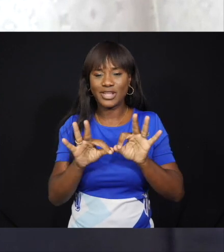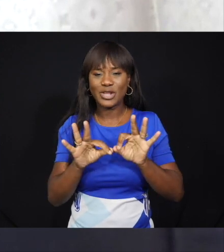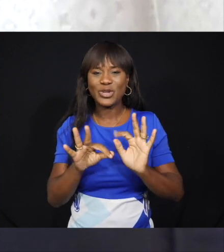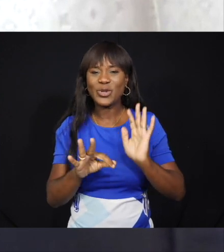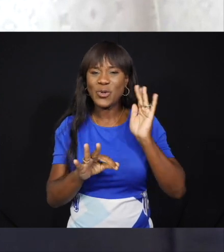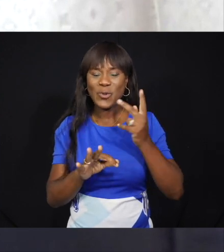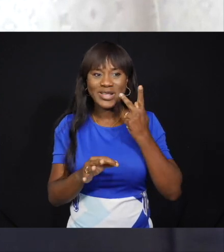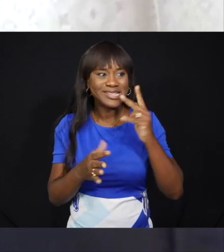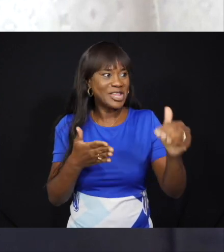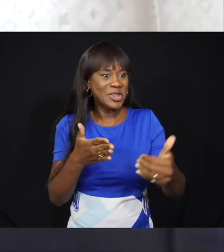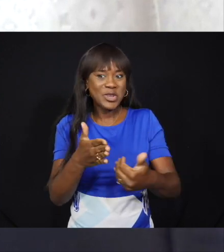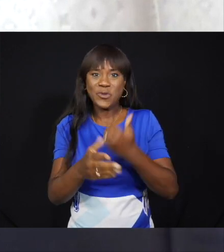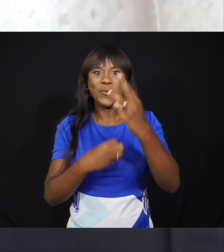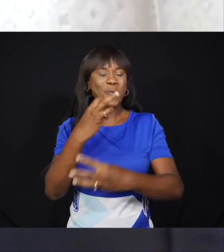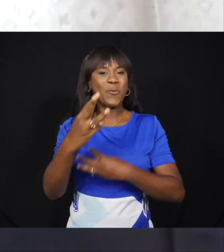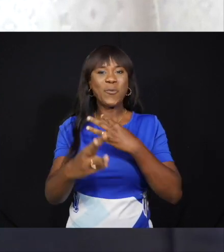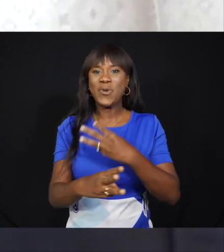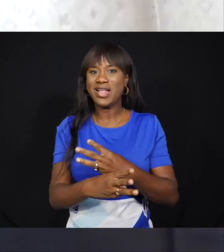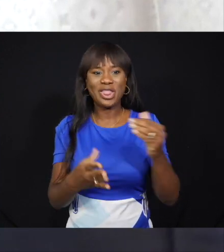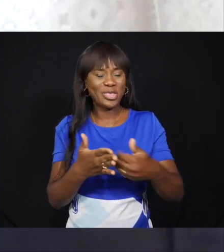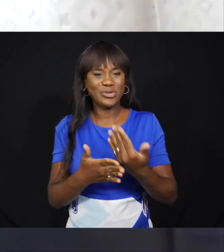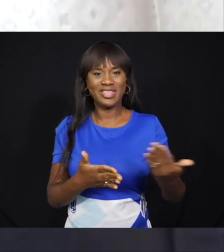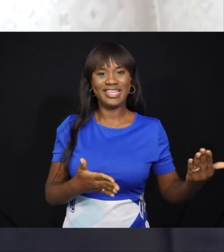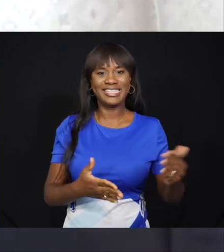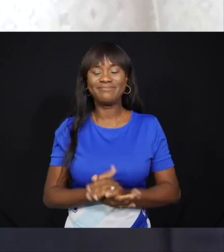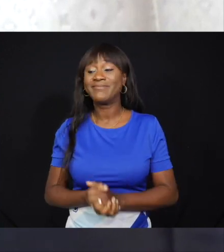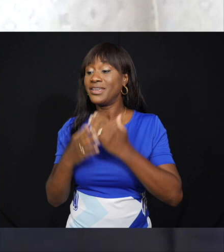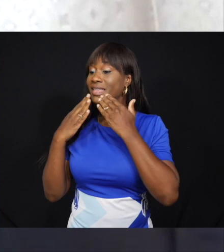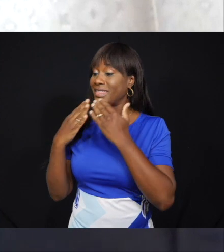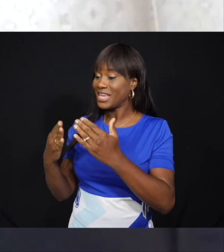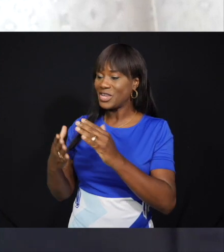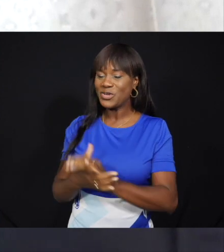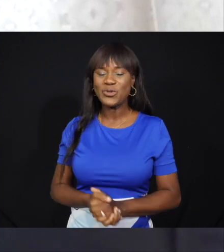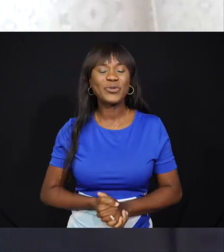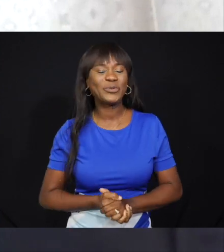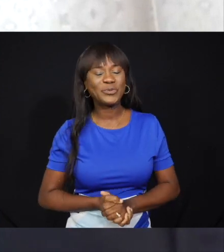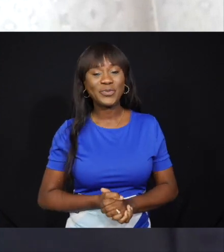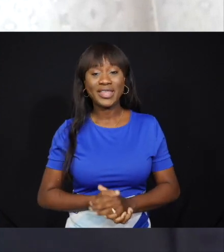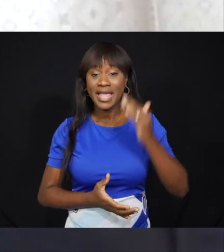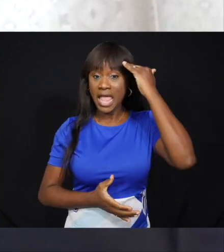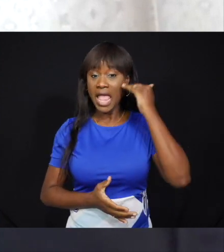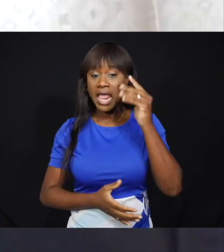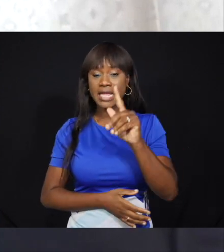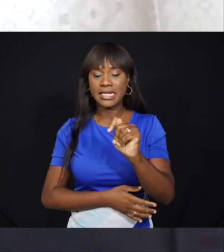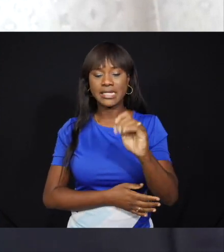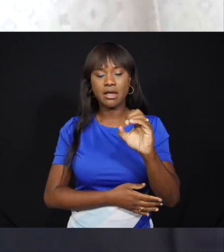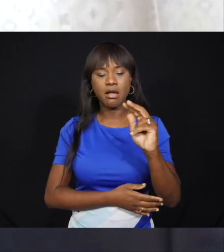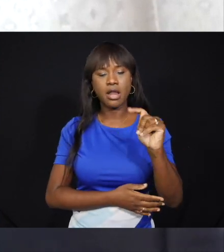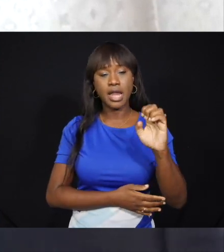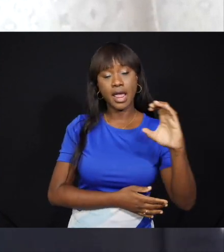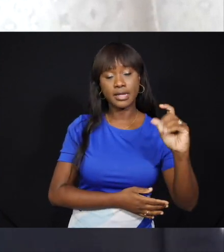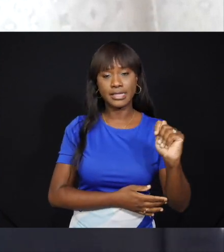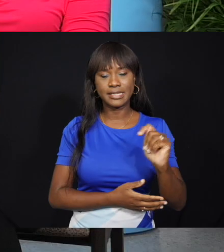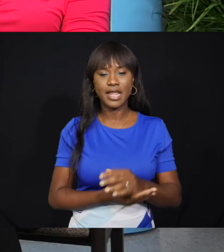the issues will fall away. And once you see the value of it, you will then begin to adopt it and see a brand whole new world.